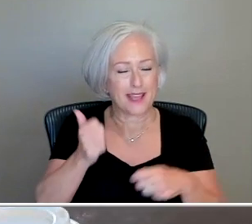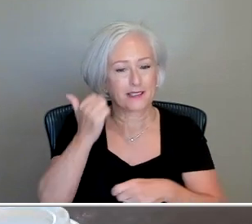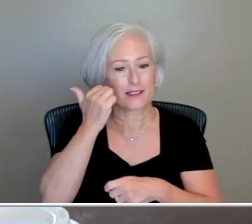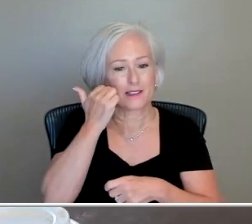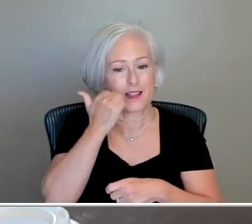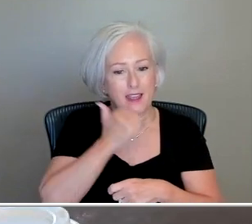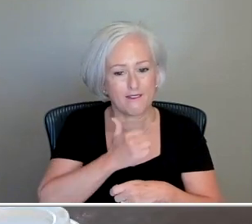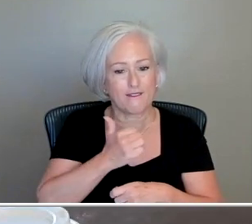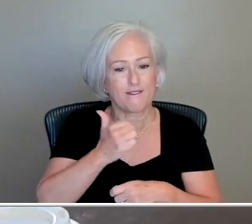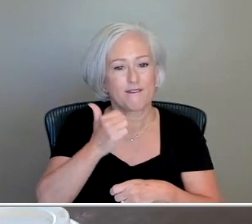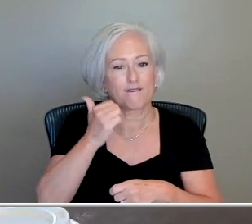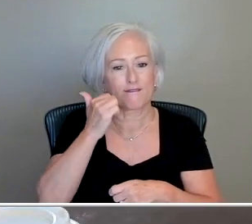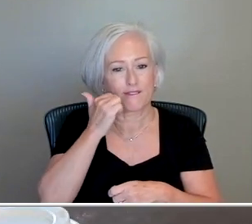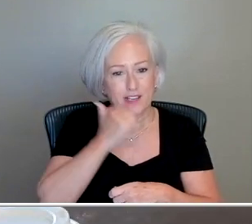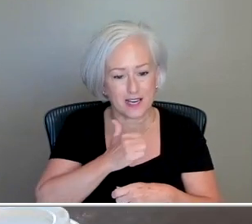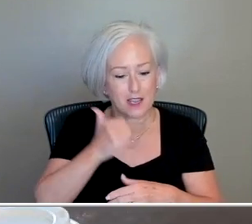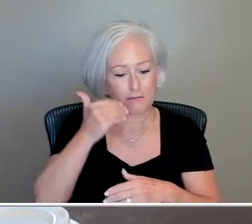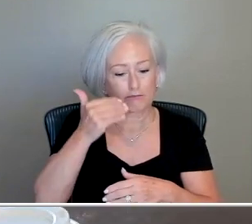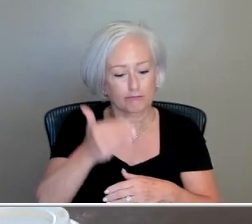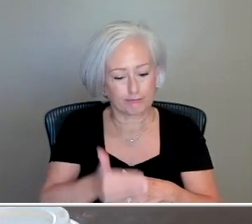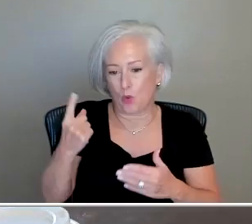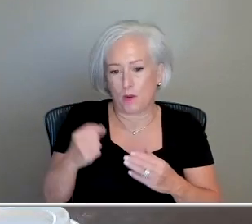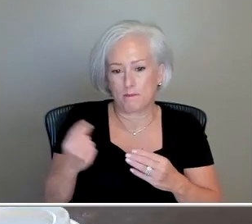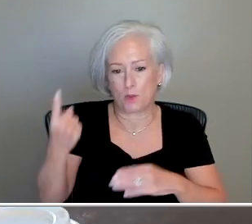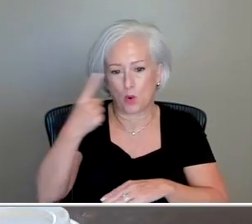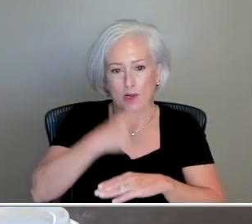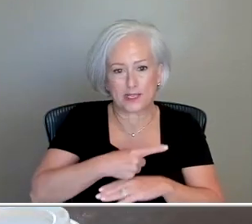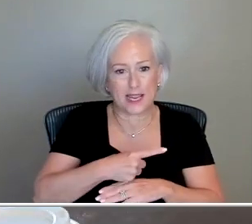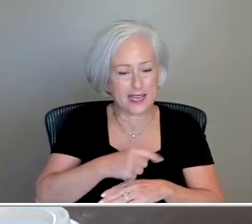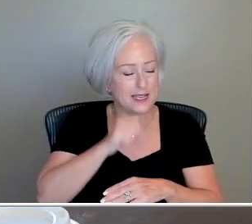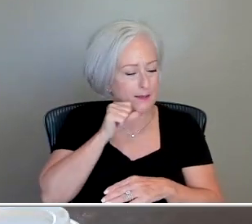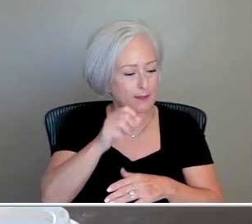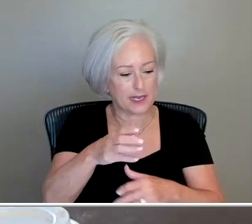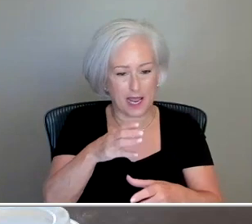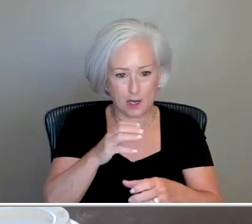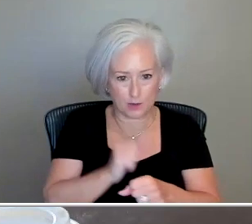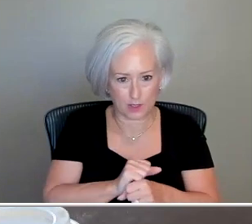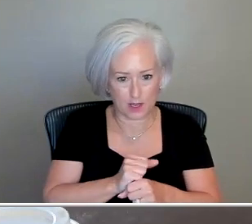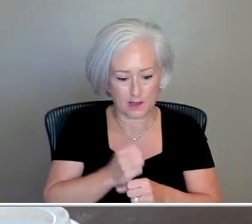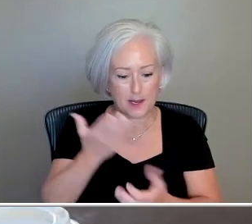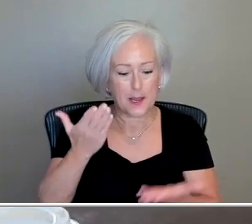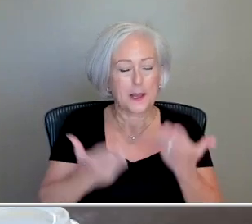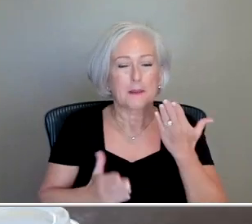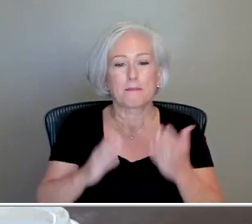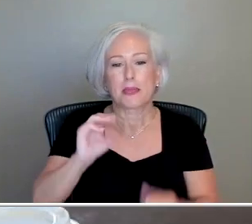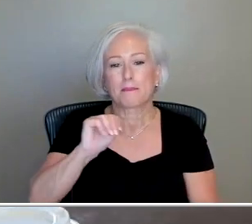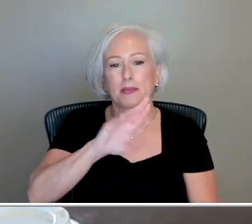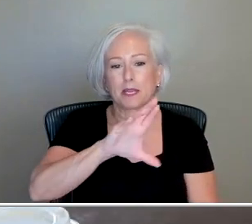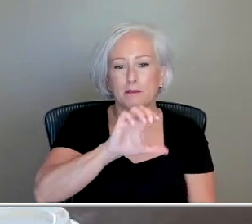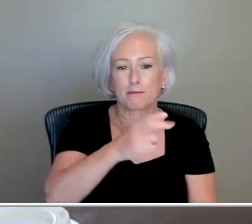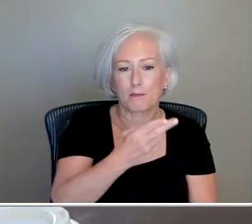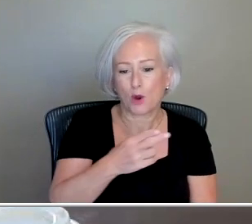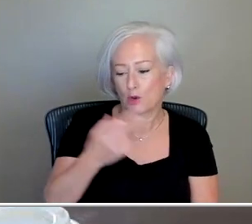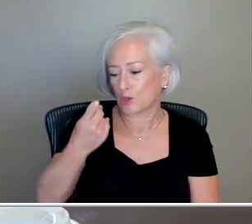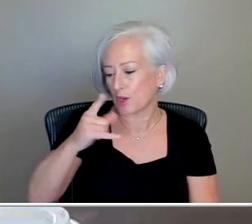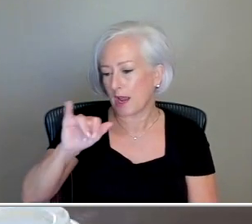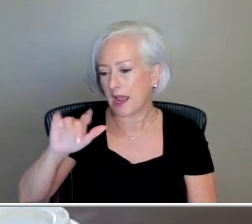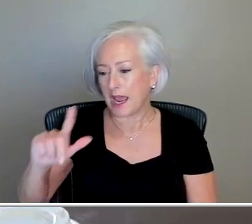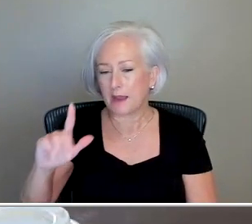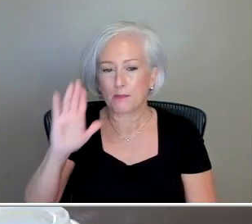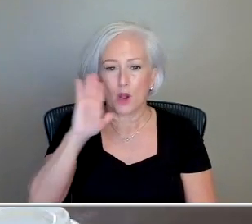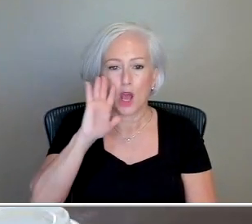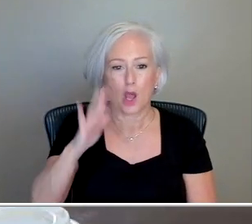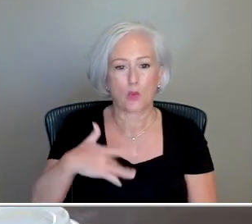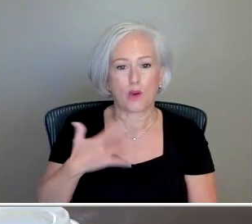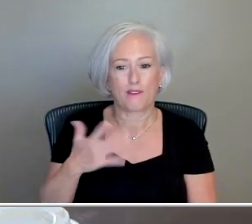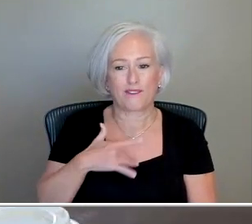day, but I don't get it. Perhaps by March or April, I'll begin feeling like I do now, which is